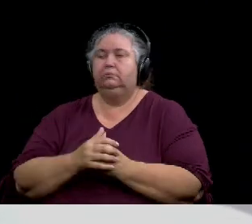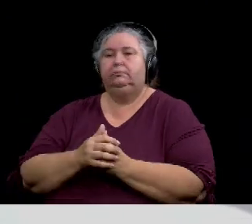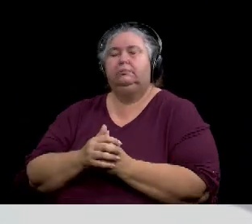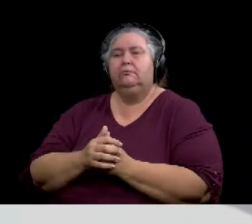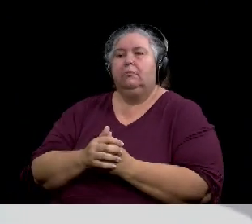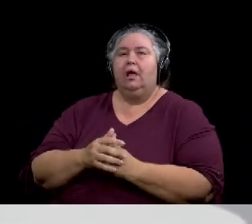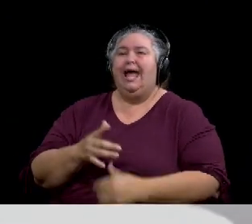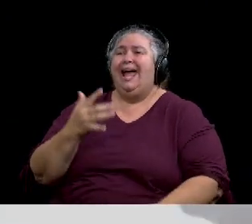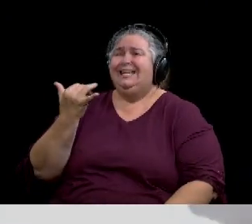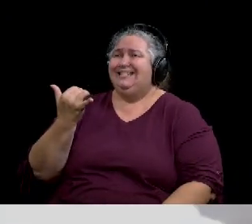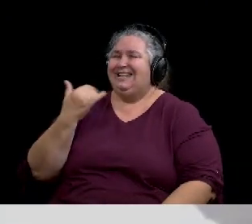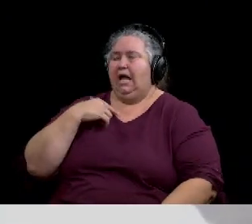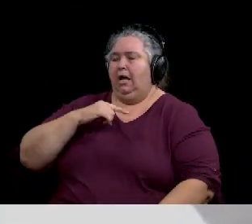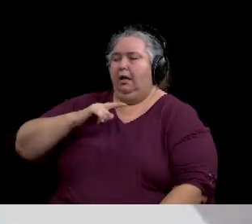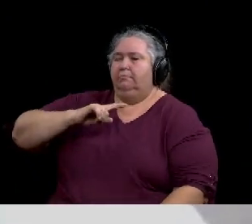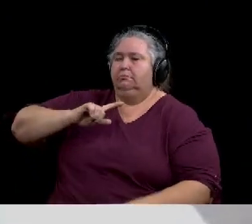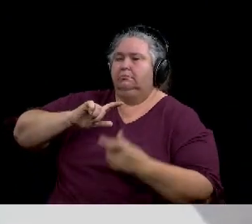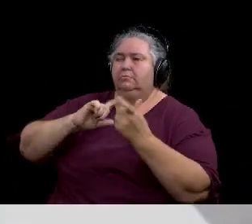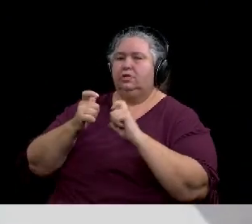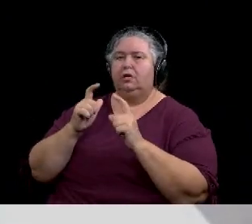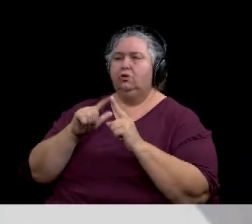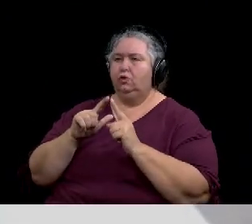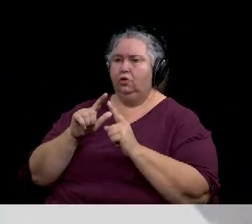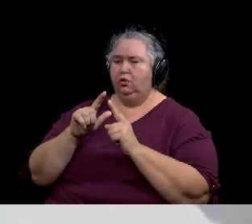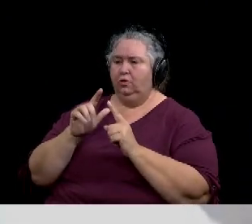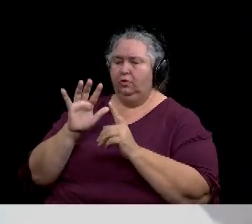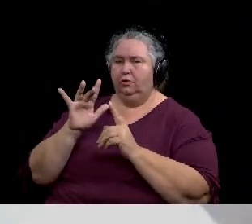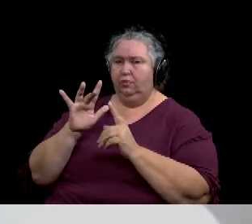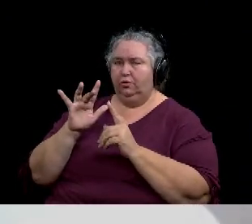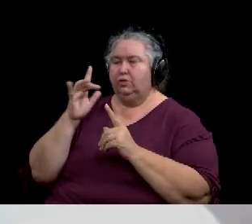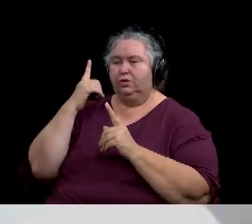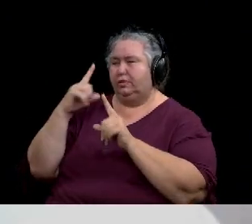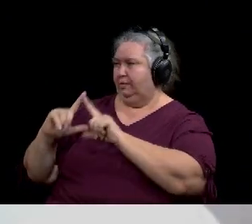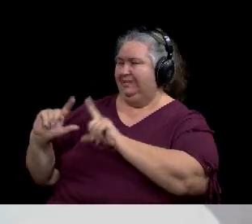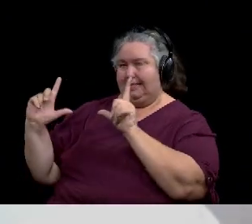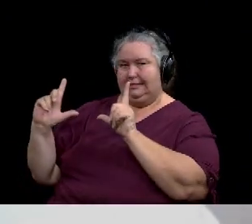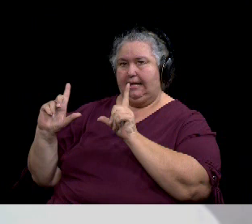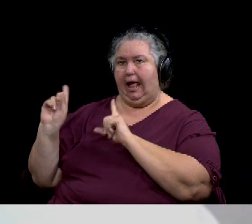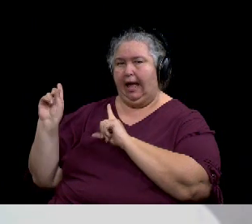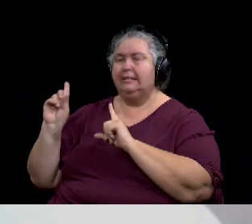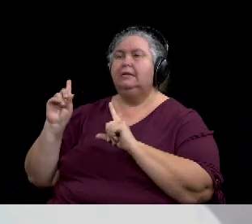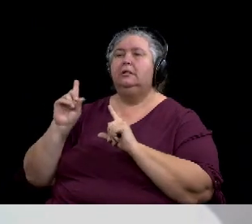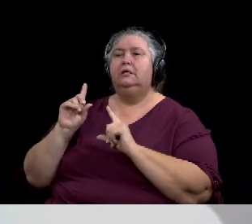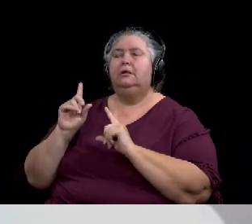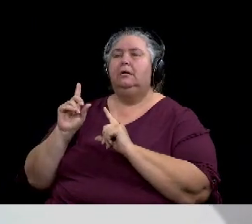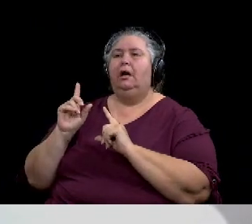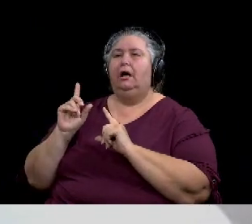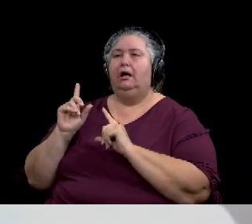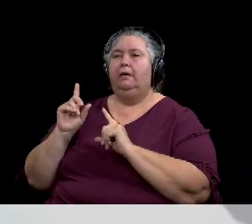Now I'm going to switch to share with you some slides that report on